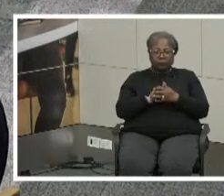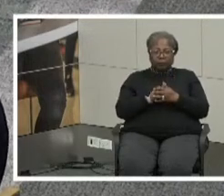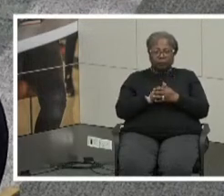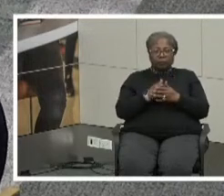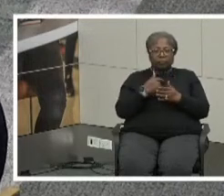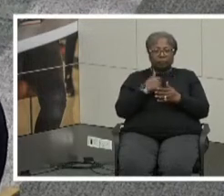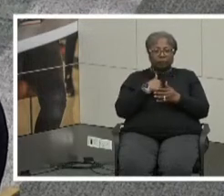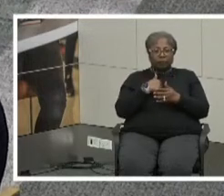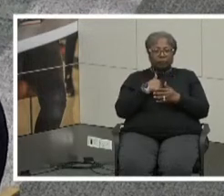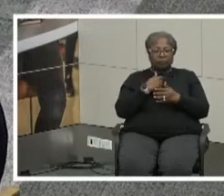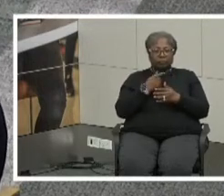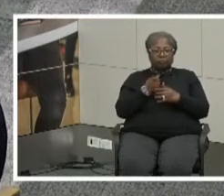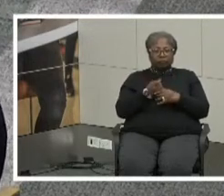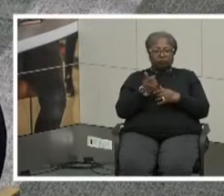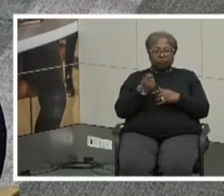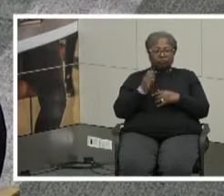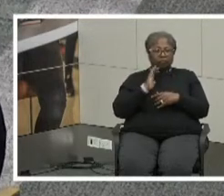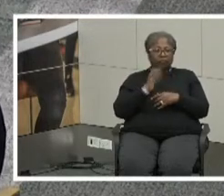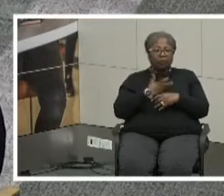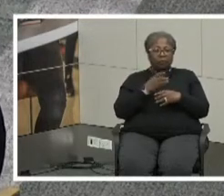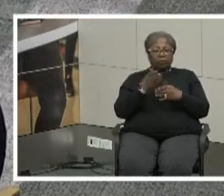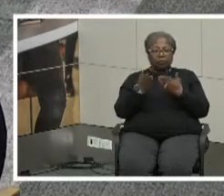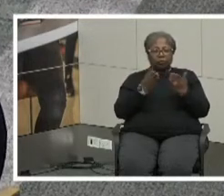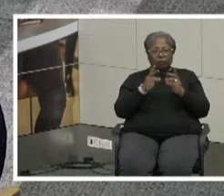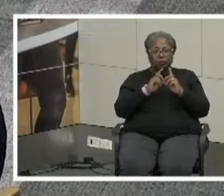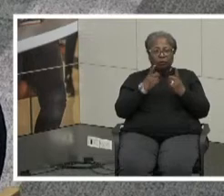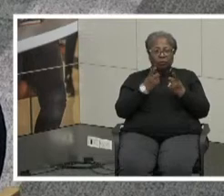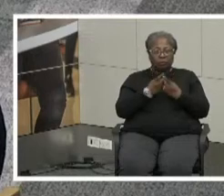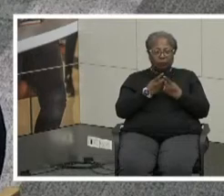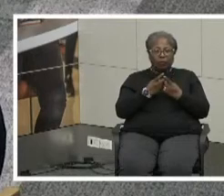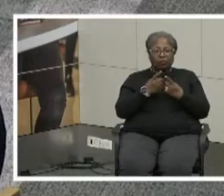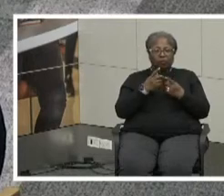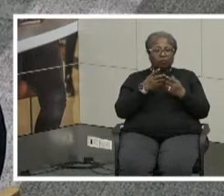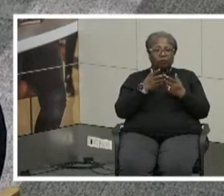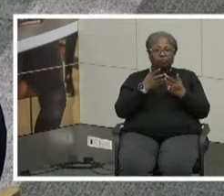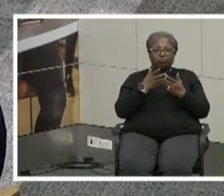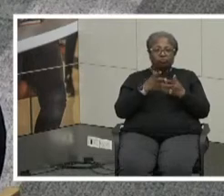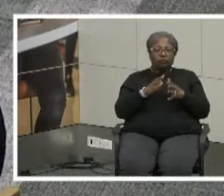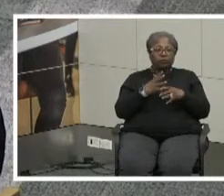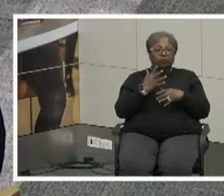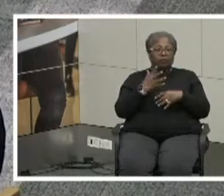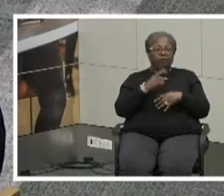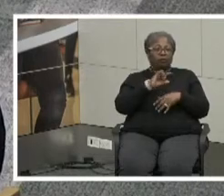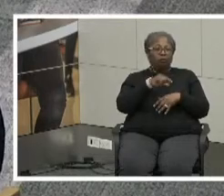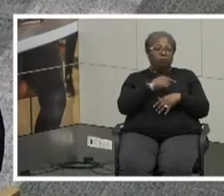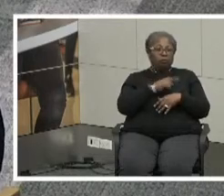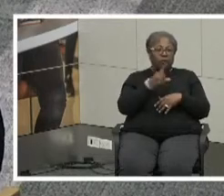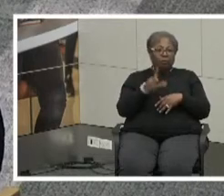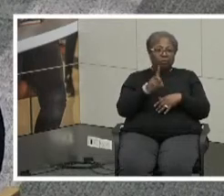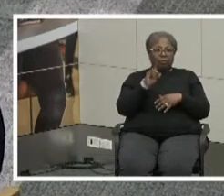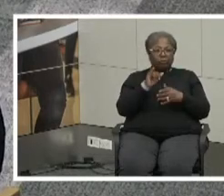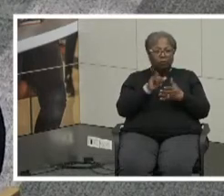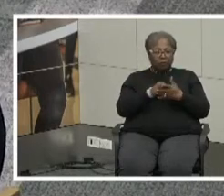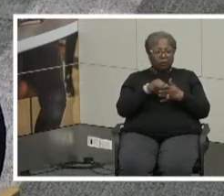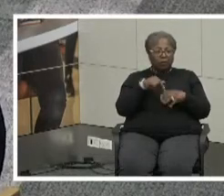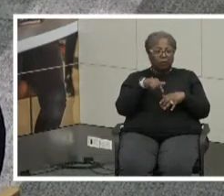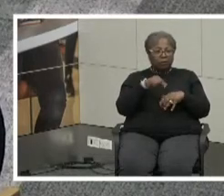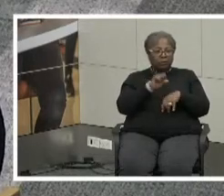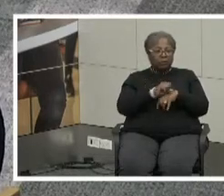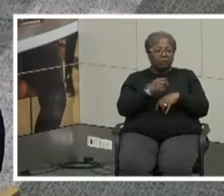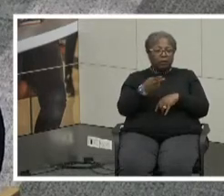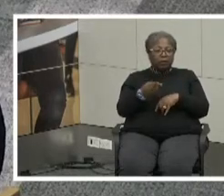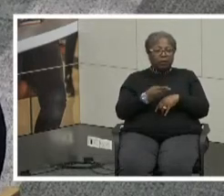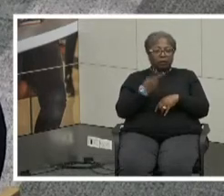by dismantling Library service department you are losing five qualified Librarians to do this job and ing two